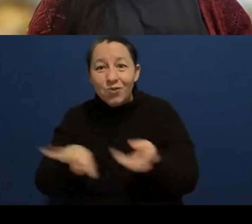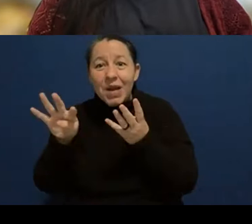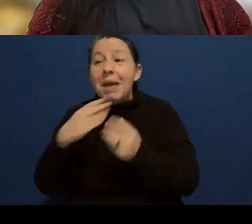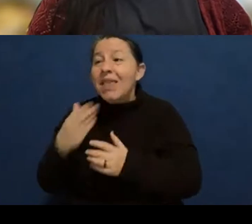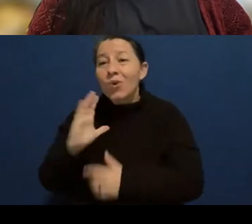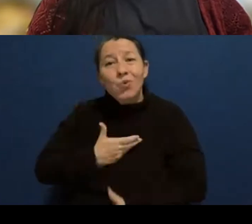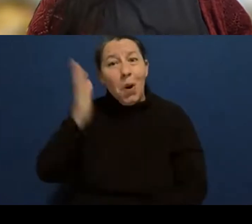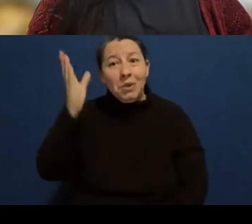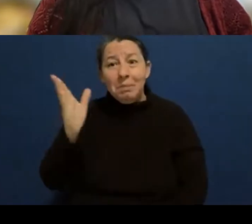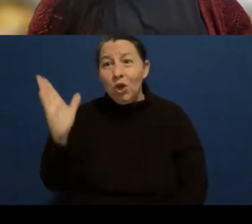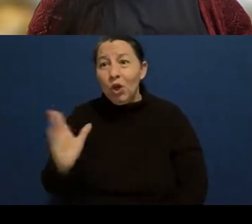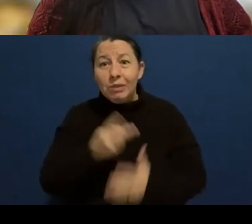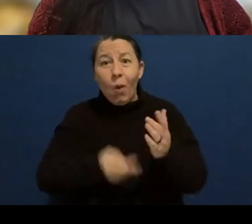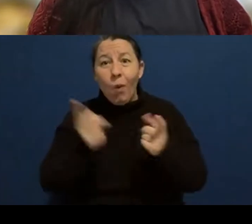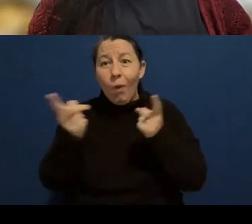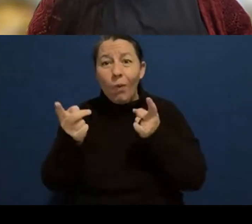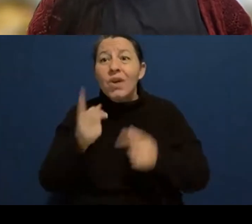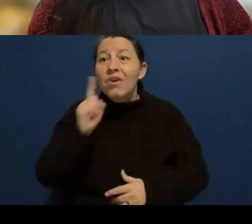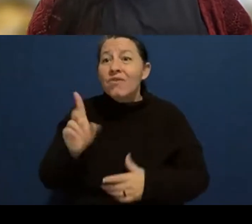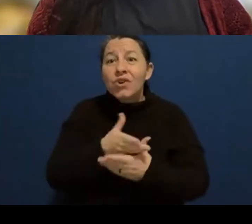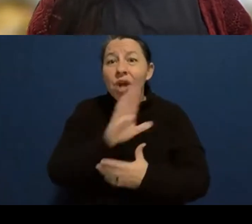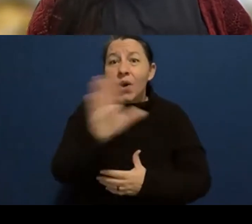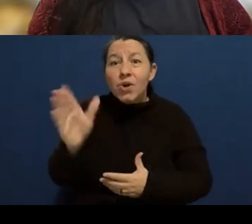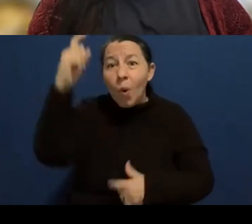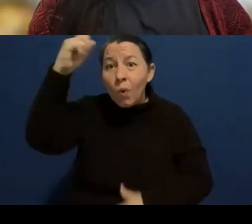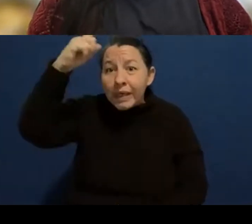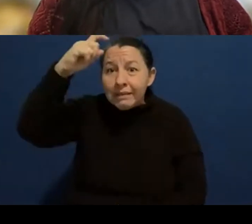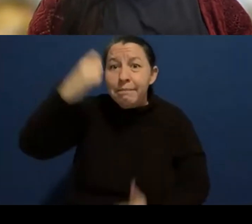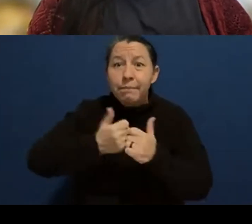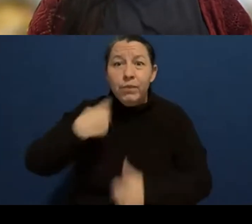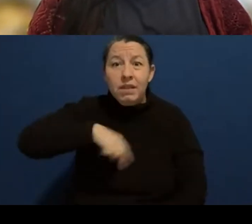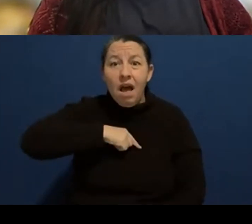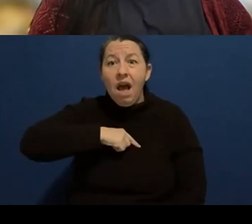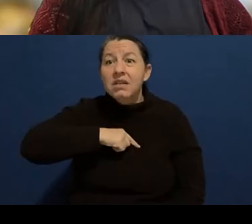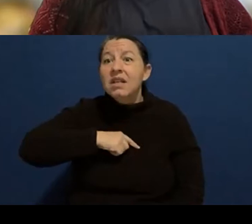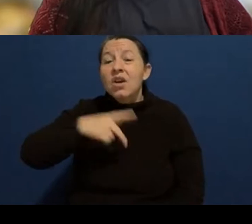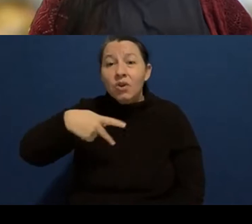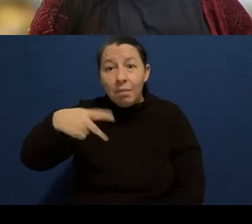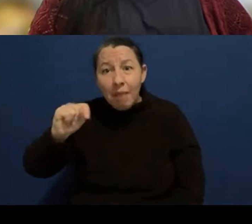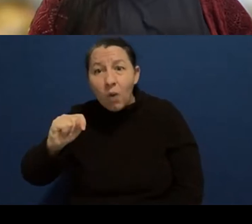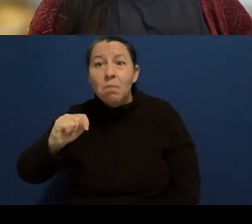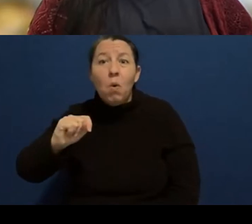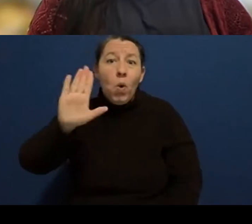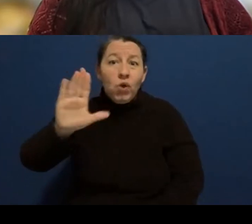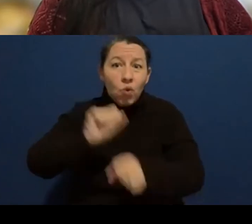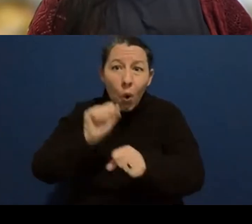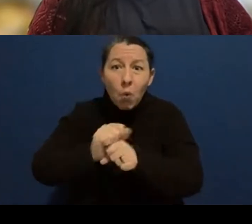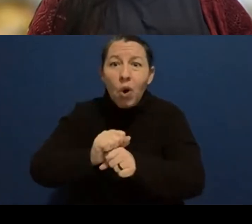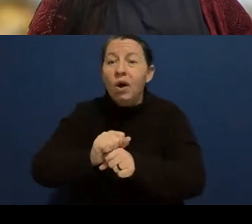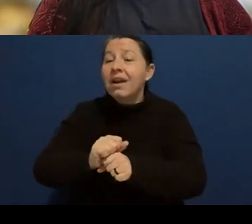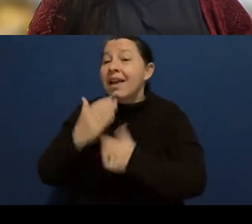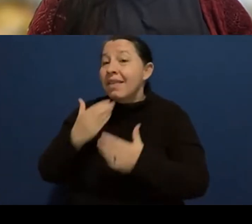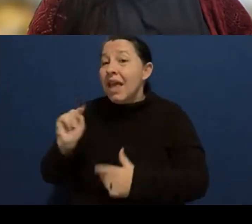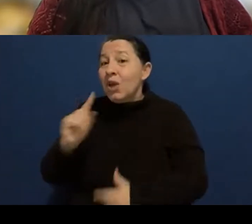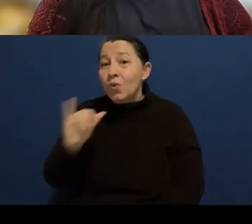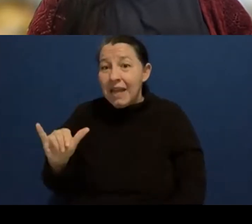speakers for sharing your wisdom, your PowerPoint, and your work. Thank you, Tammy Giroux, for